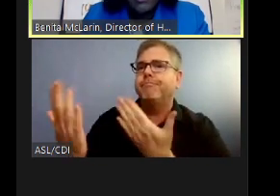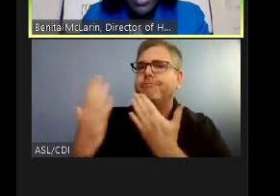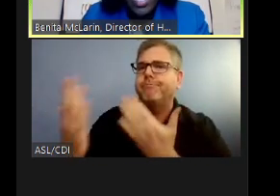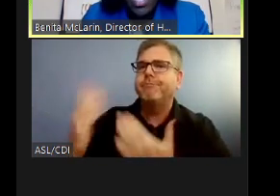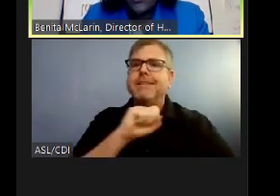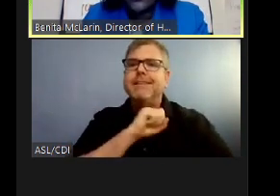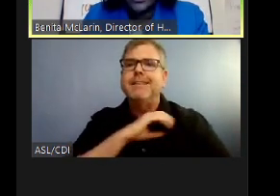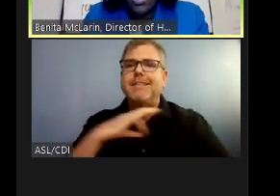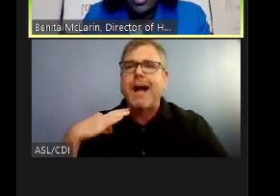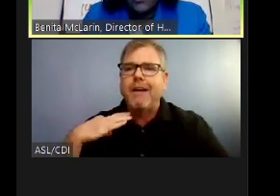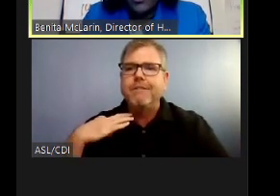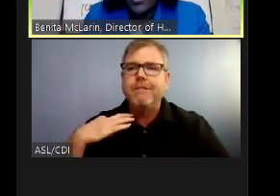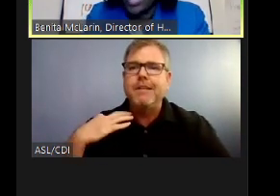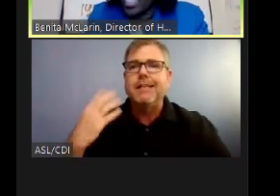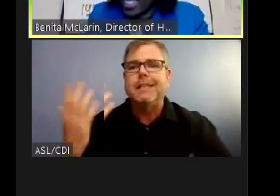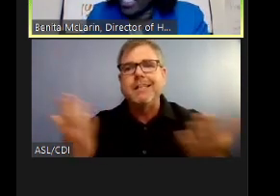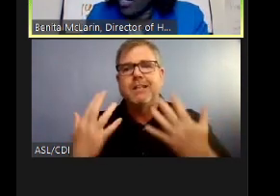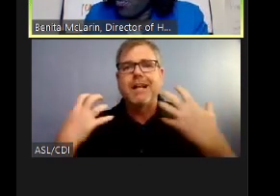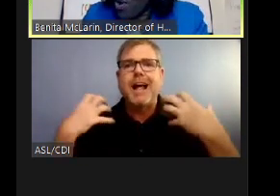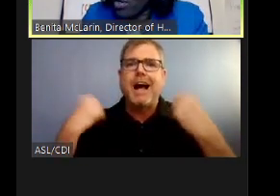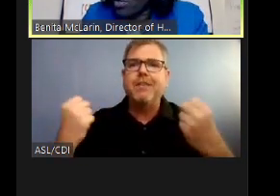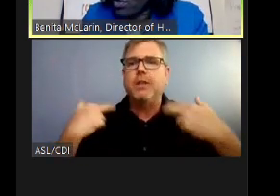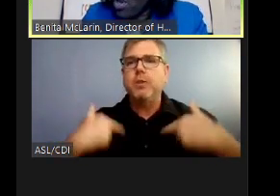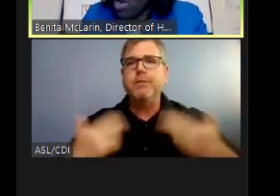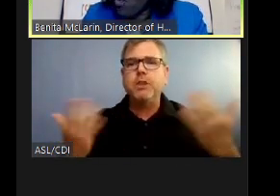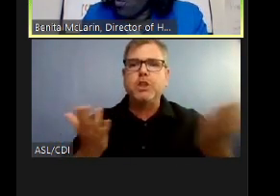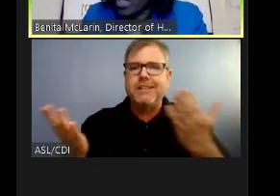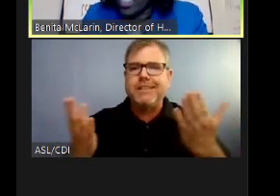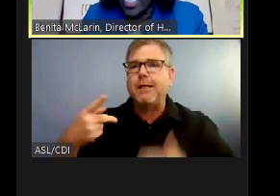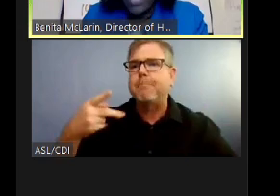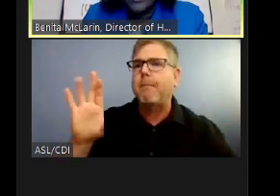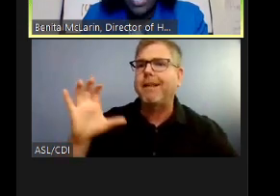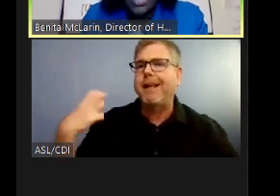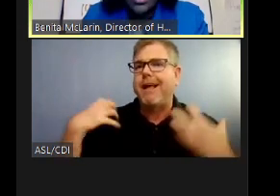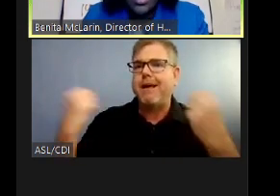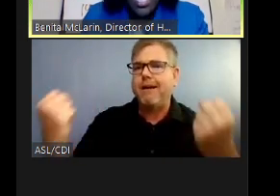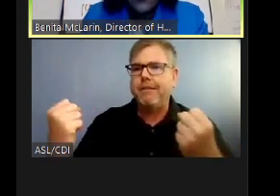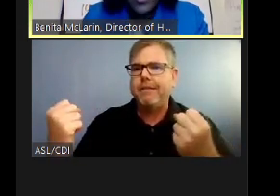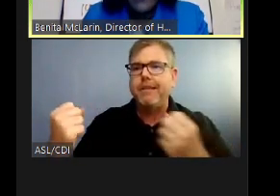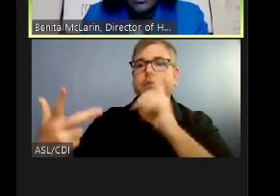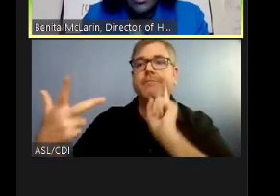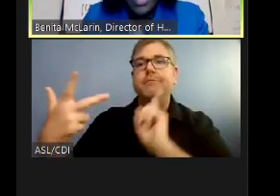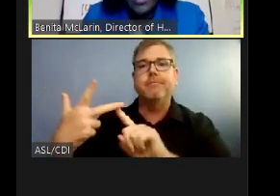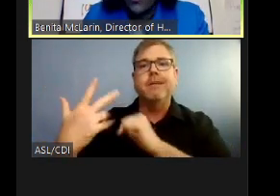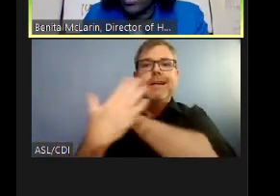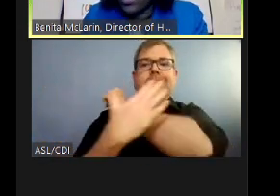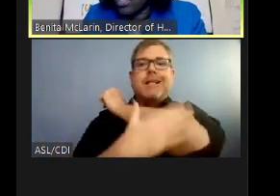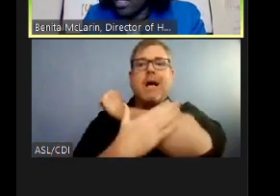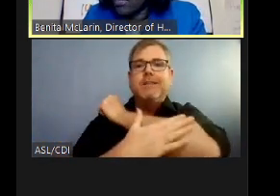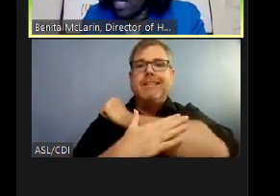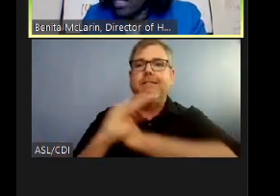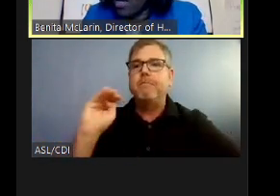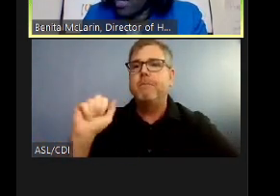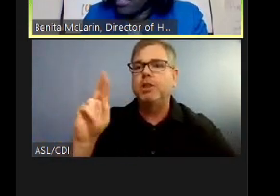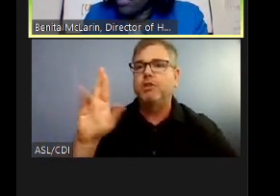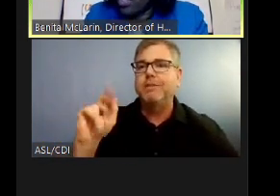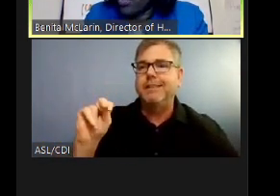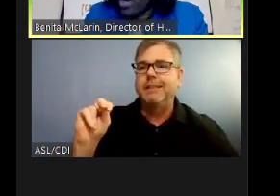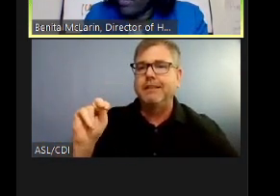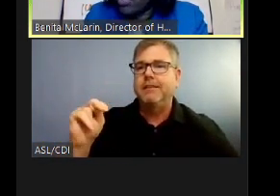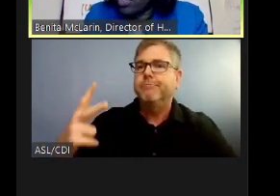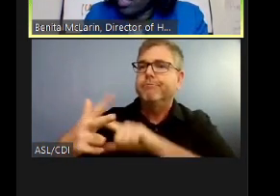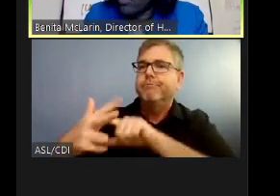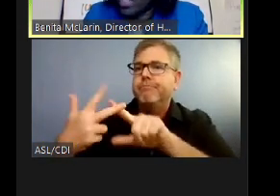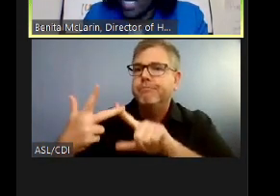Services, Public Health, the County of Marin, and our partners for what they have done, how they've maintained their resilience, and how they